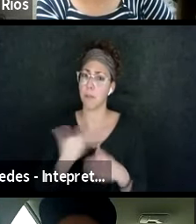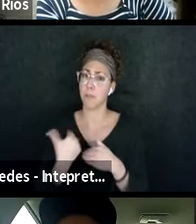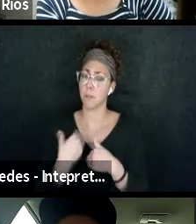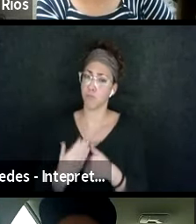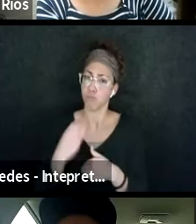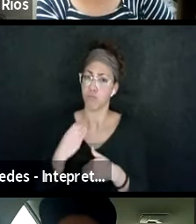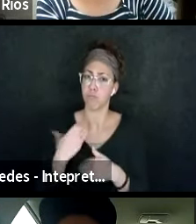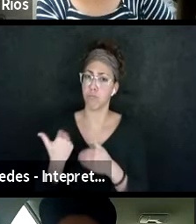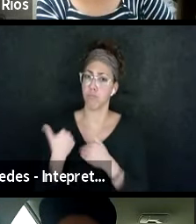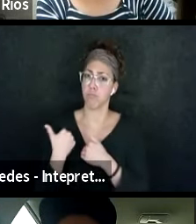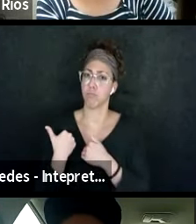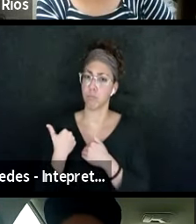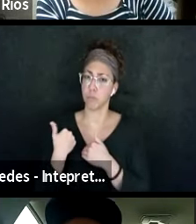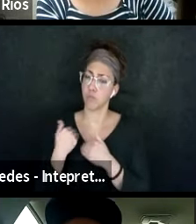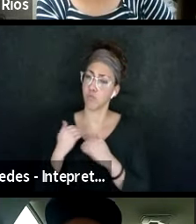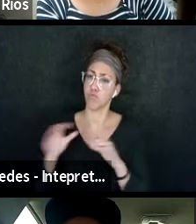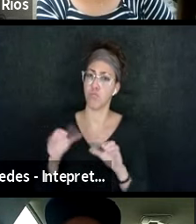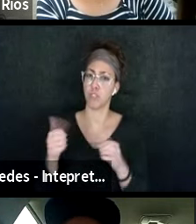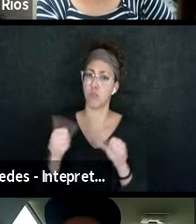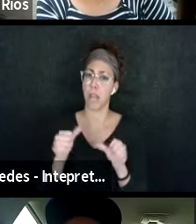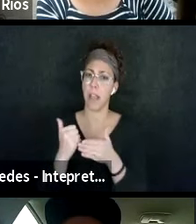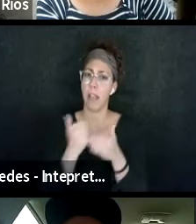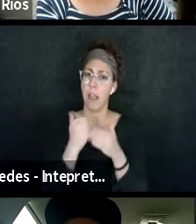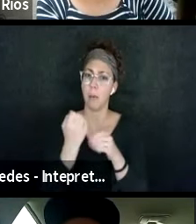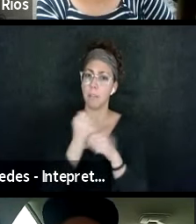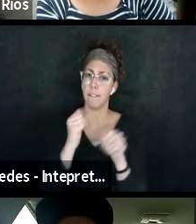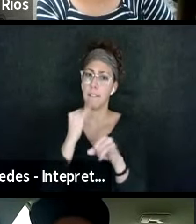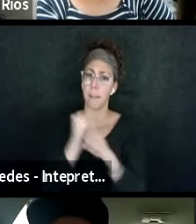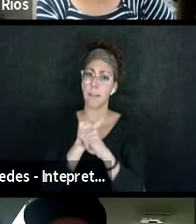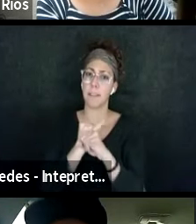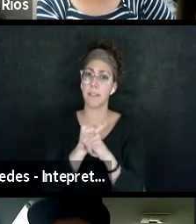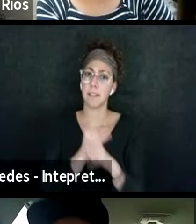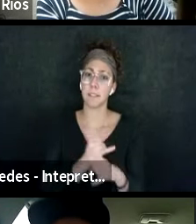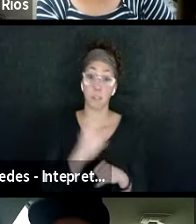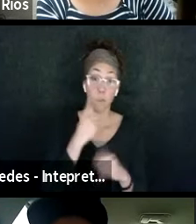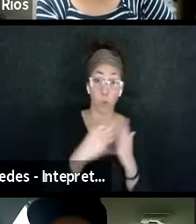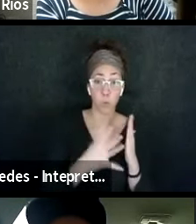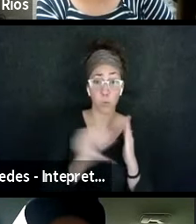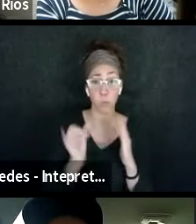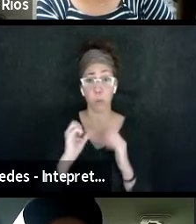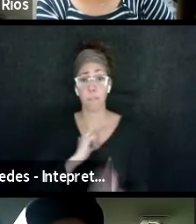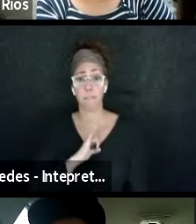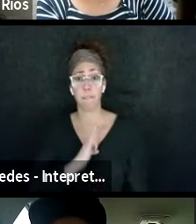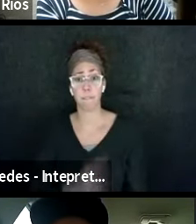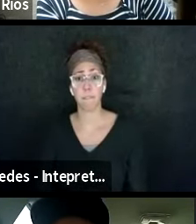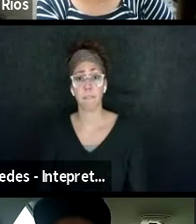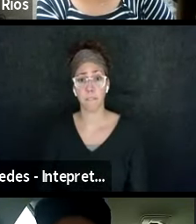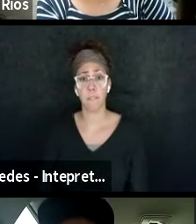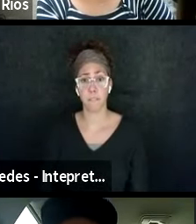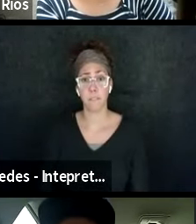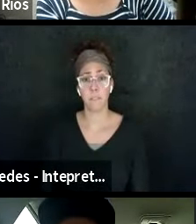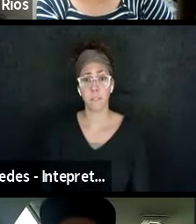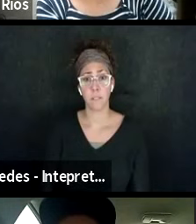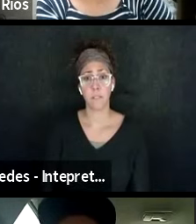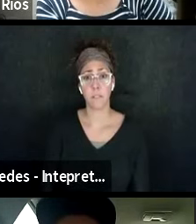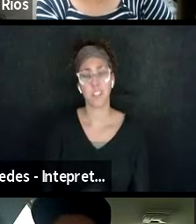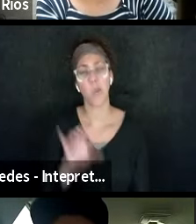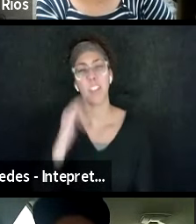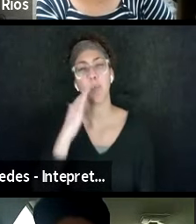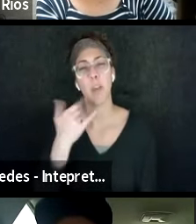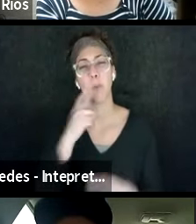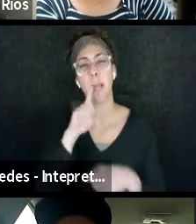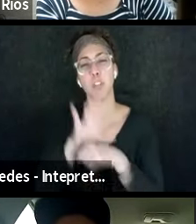of the campus, the health of our students and our employees. So it's really more in that spirit that we're asking people to pledge, hey, I'm going